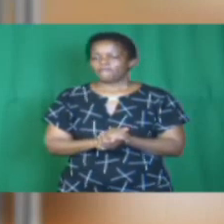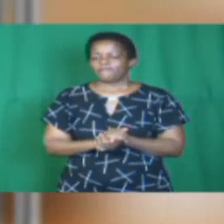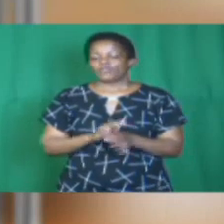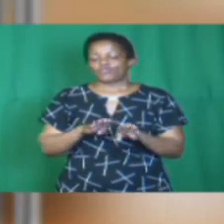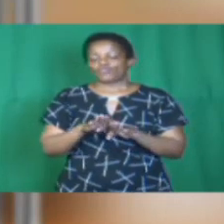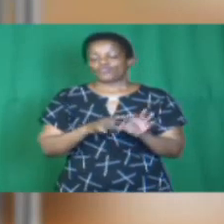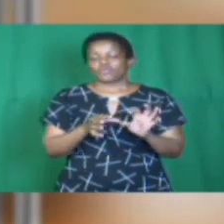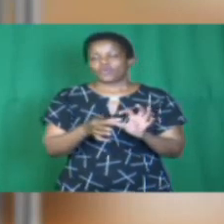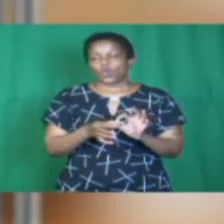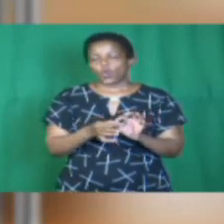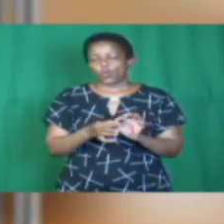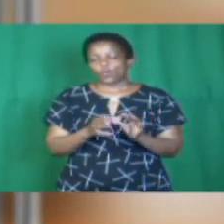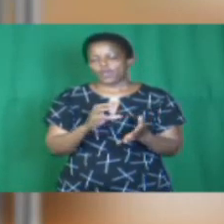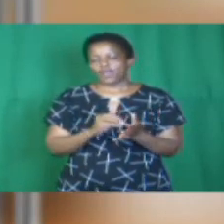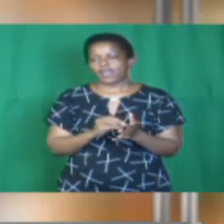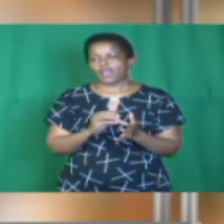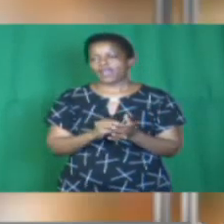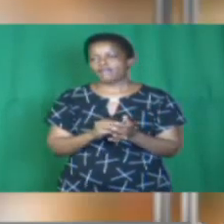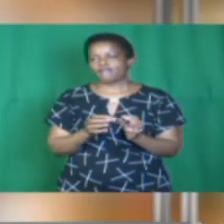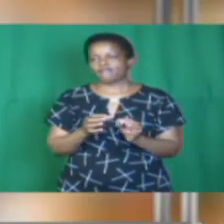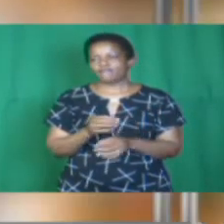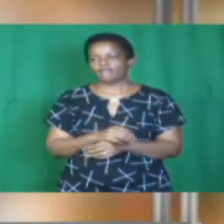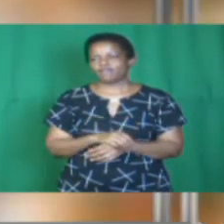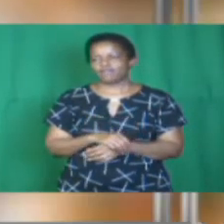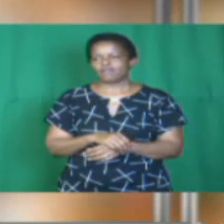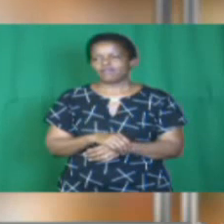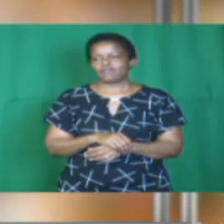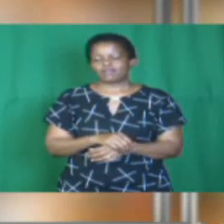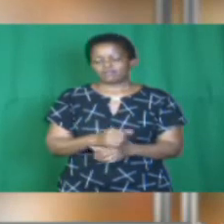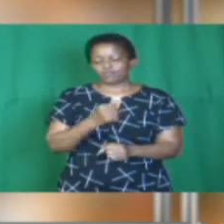Lena, here is your classwork. Here is the exercise that I'm giving you.